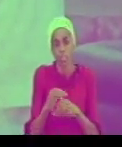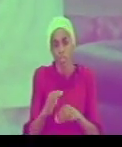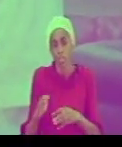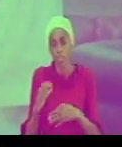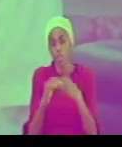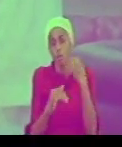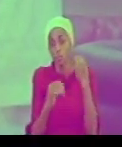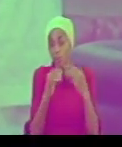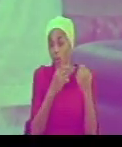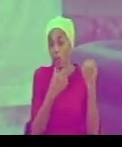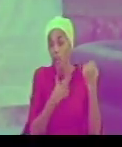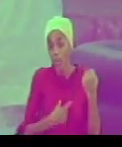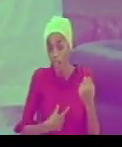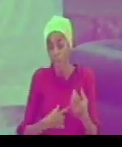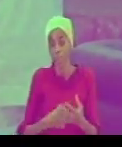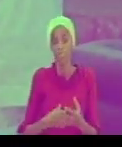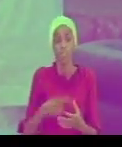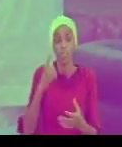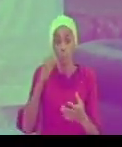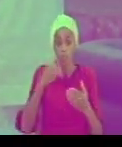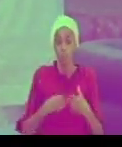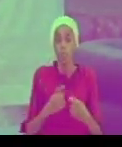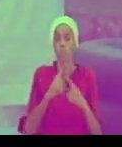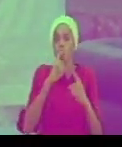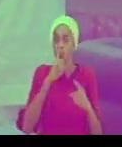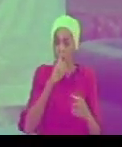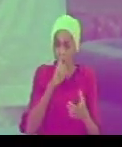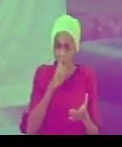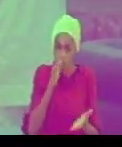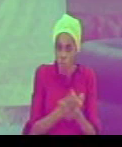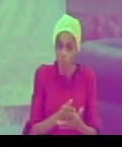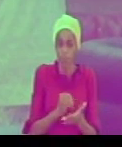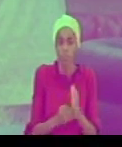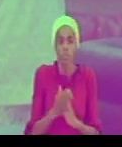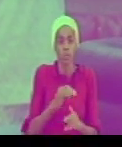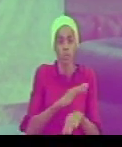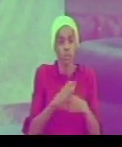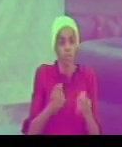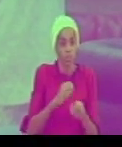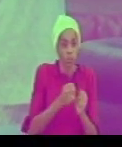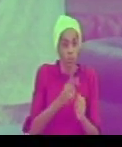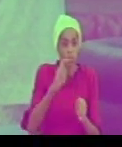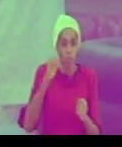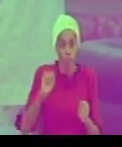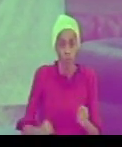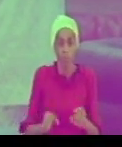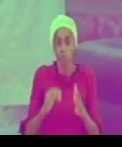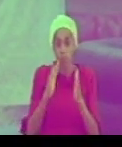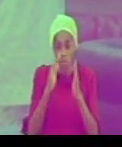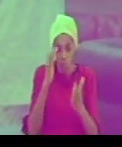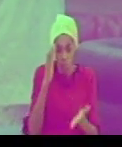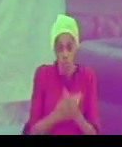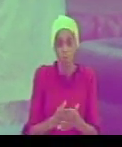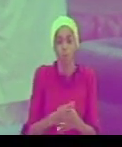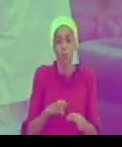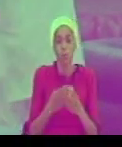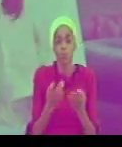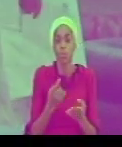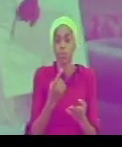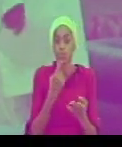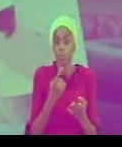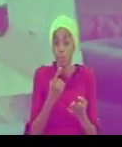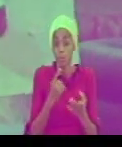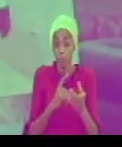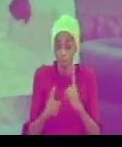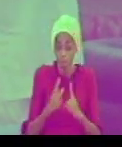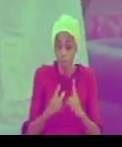to stop. Open your mouth and make that declaration. Thank God for those that are praying. You are in that continent to stop this mess. You are in that